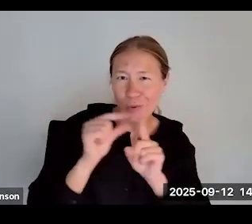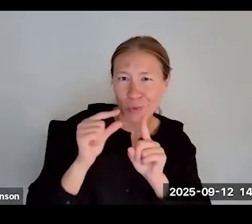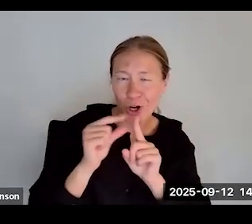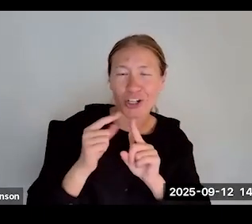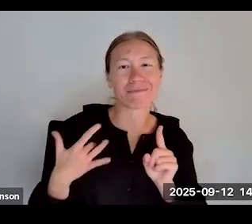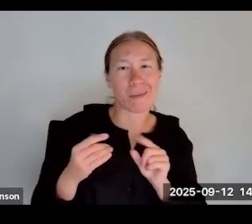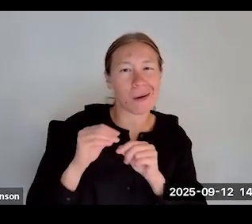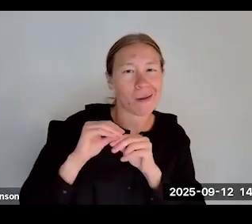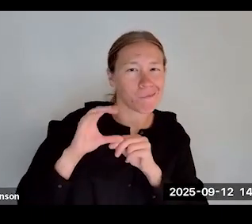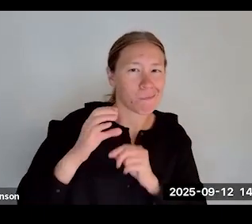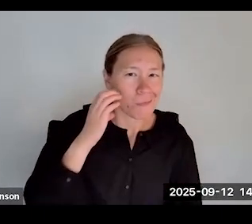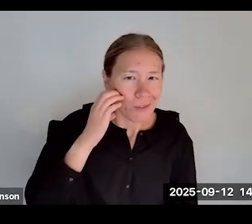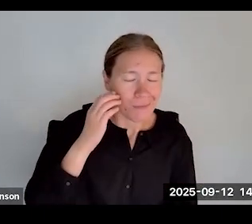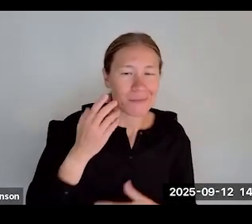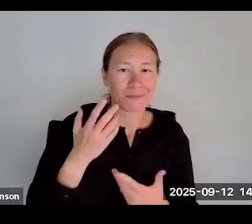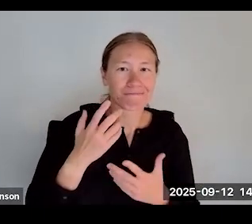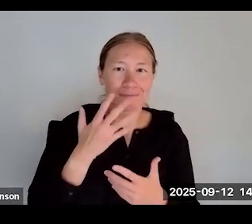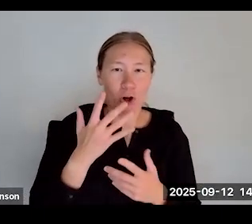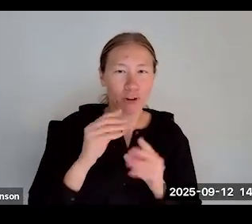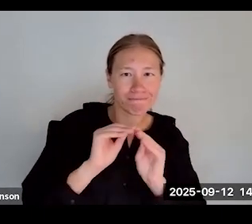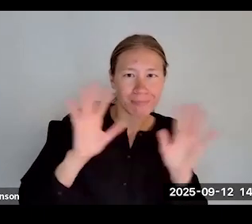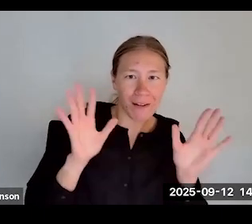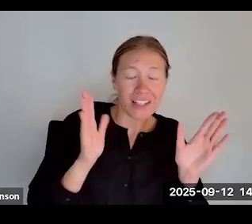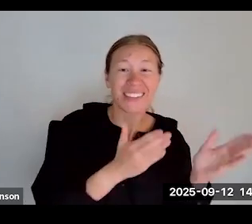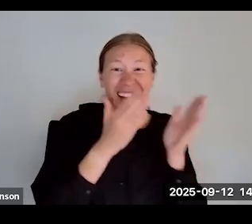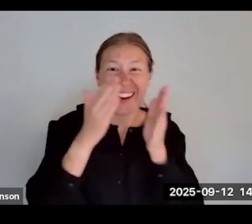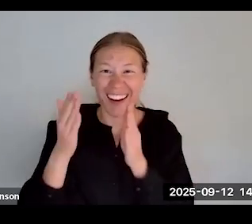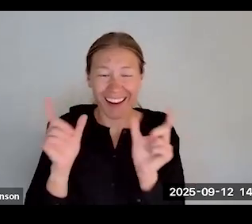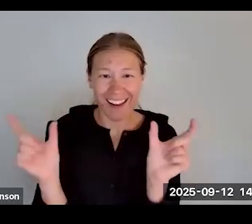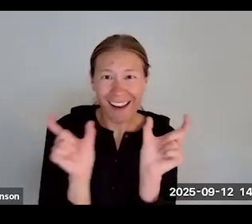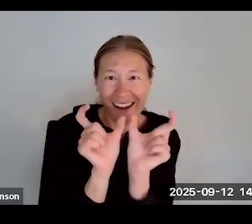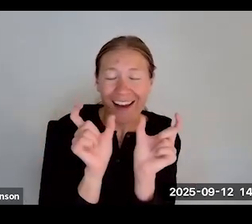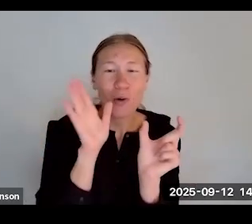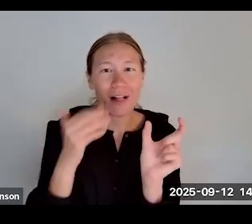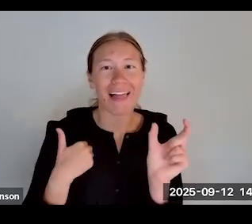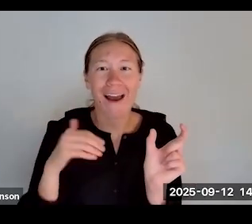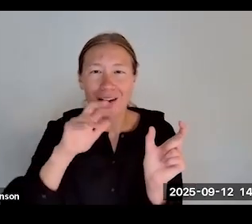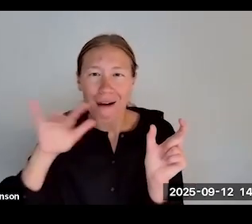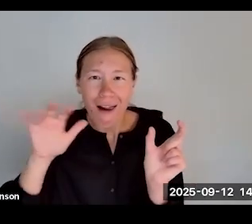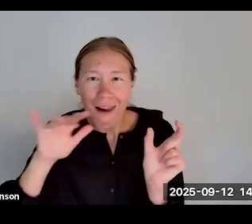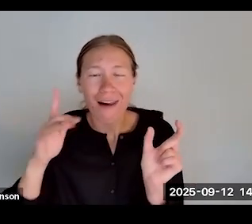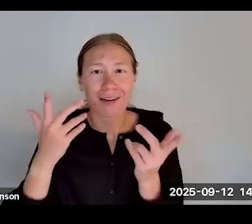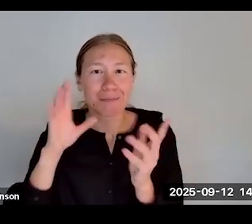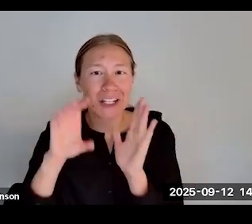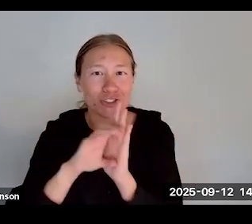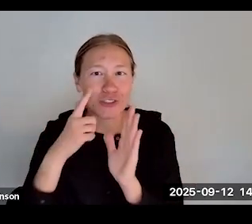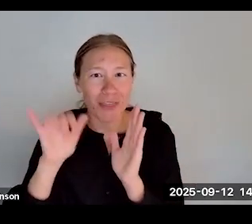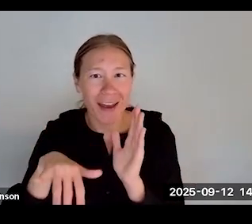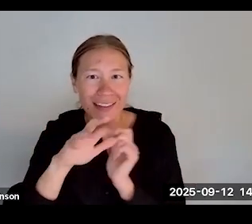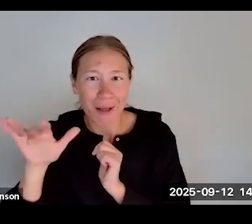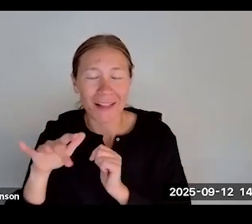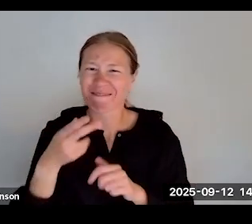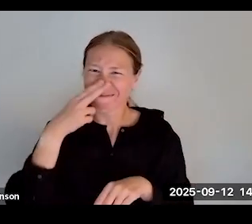bolded. And then next to that word will be the handshapes used to spell that word in ASL. It's a very simple, fun way of